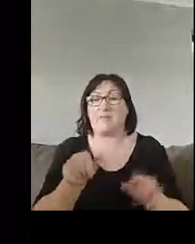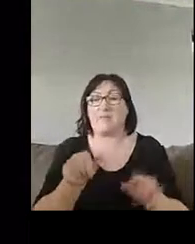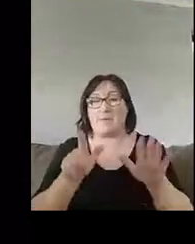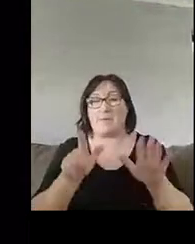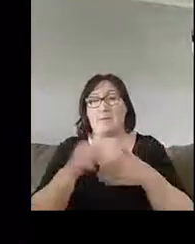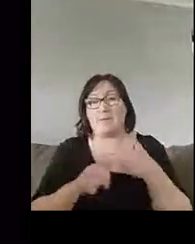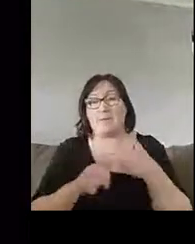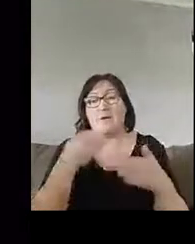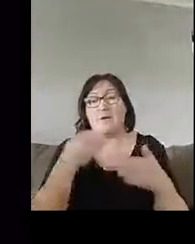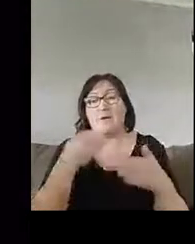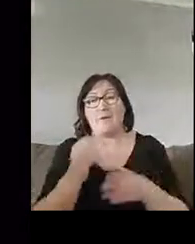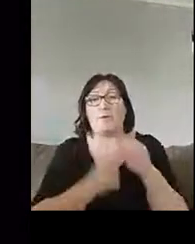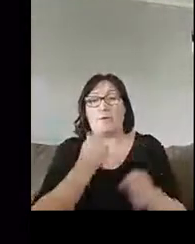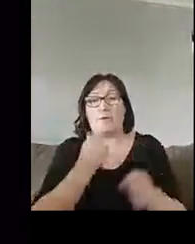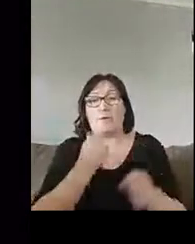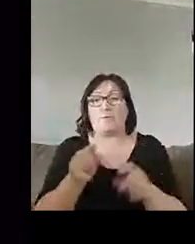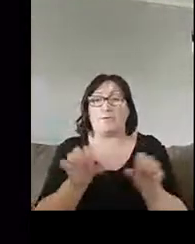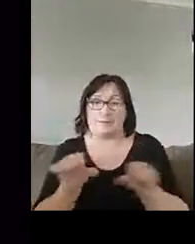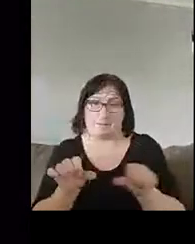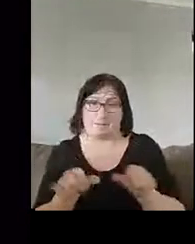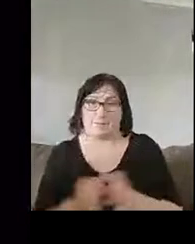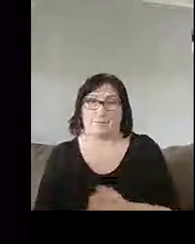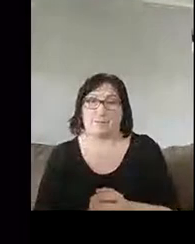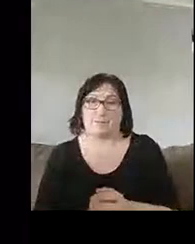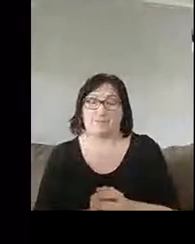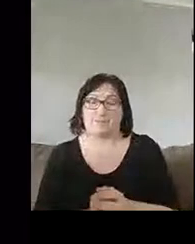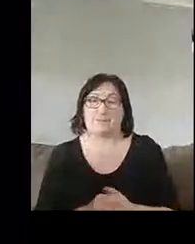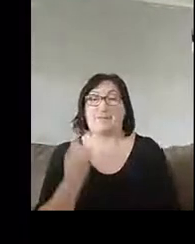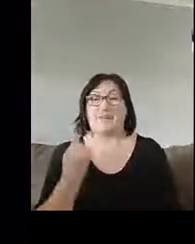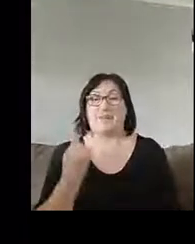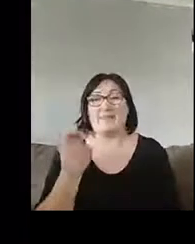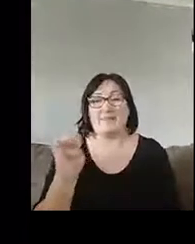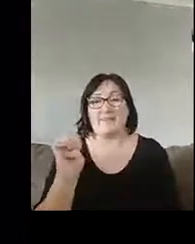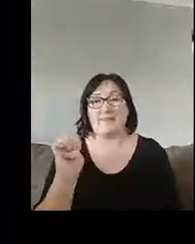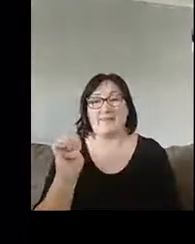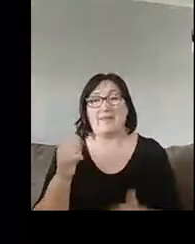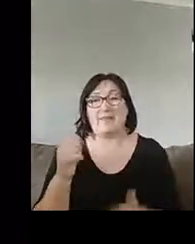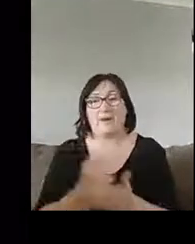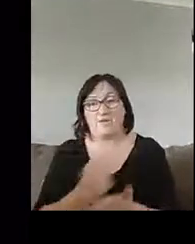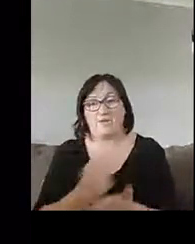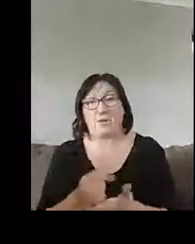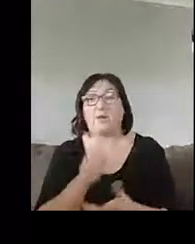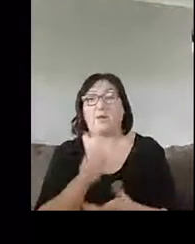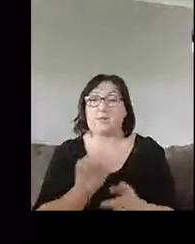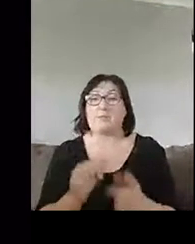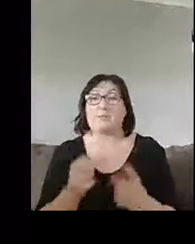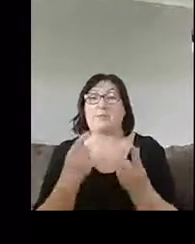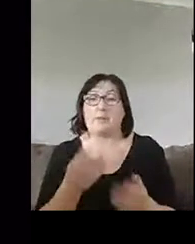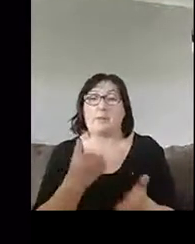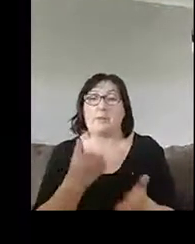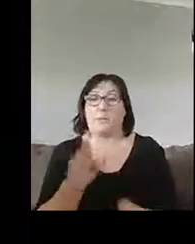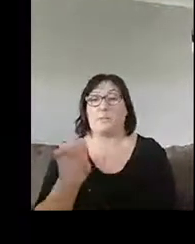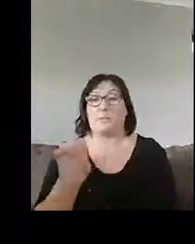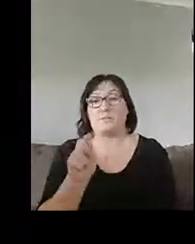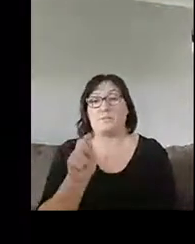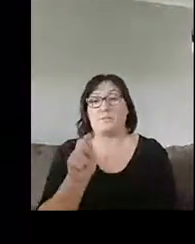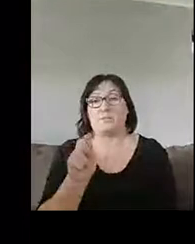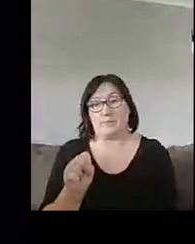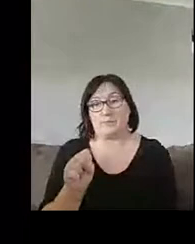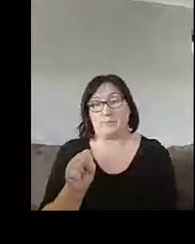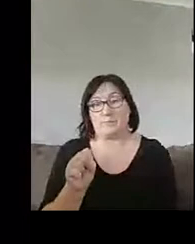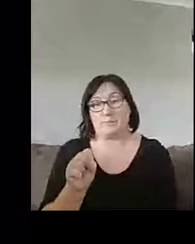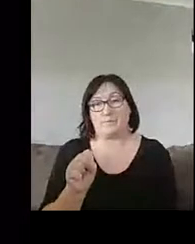assessment. Deregistration, that must be done by SARS. That's for our individual. Now, let's look